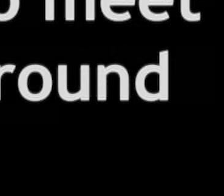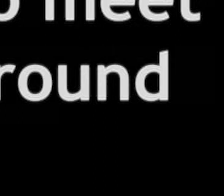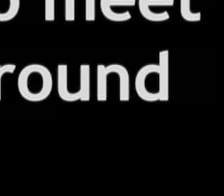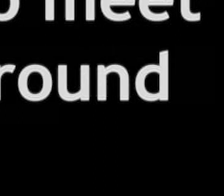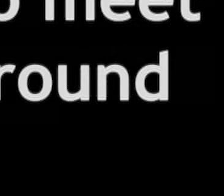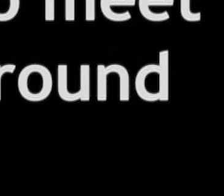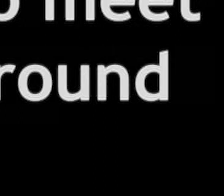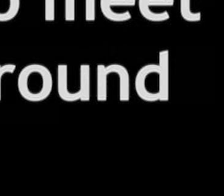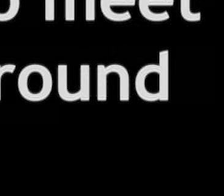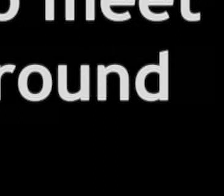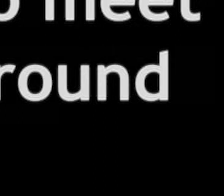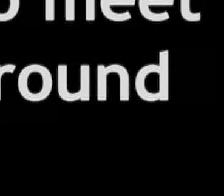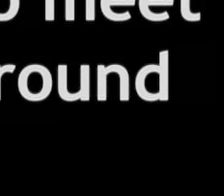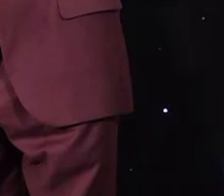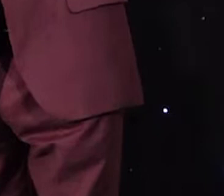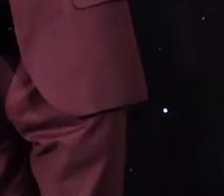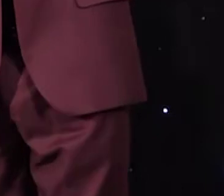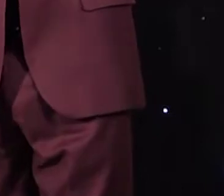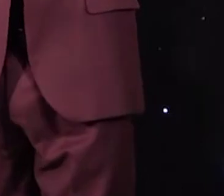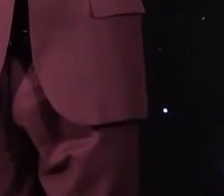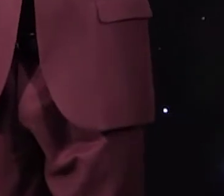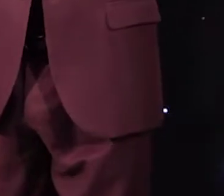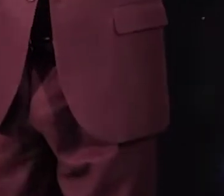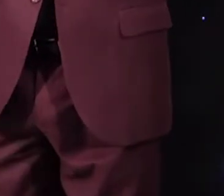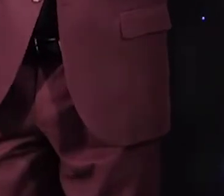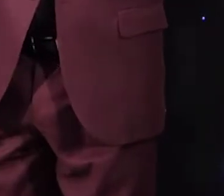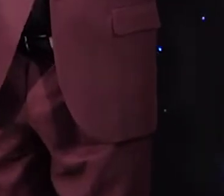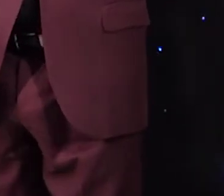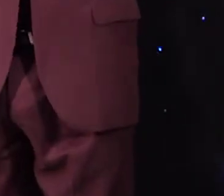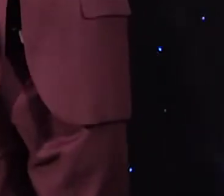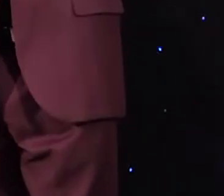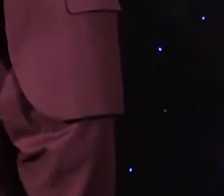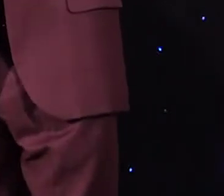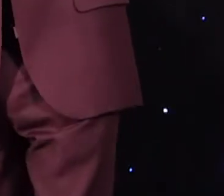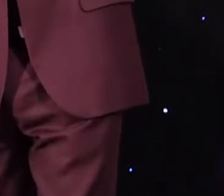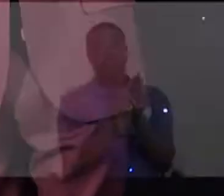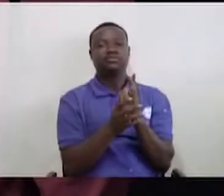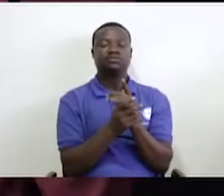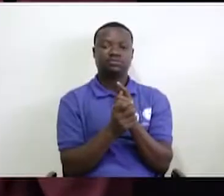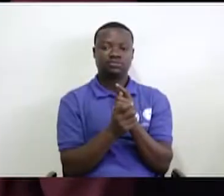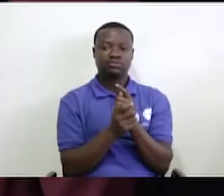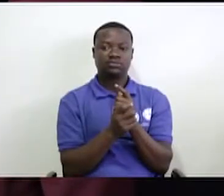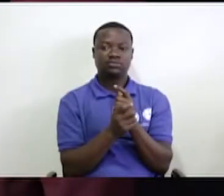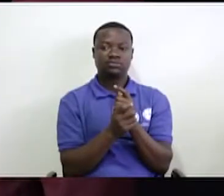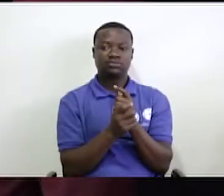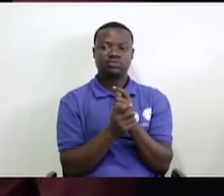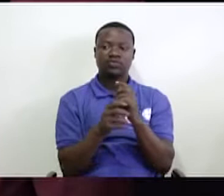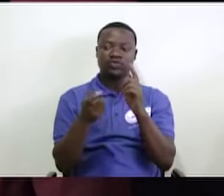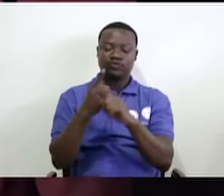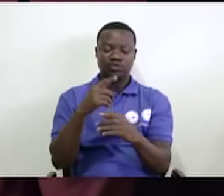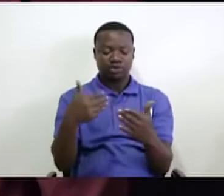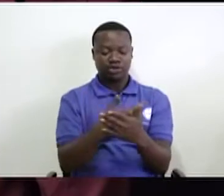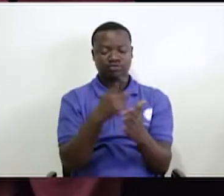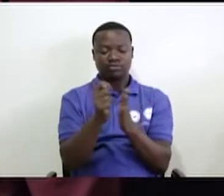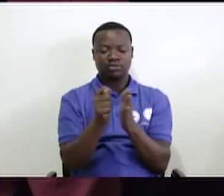honhom aba Elisa so. Now the second illustration, the in fact who me toso me nu am pese me da, I want to take it from the New